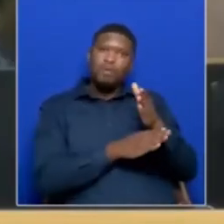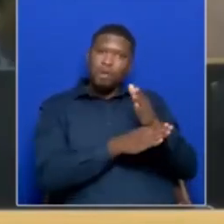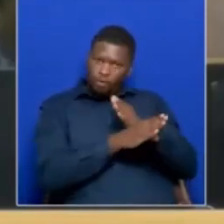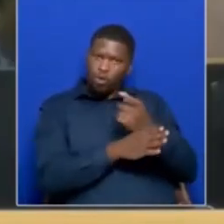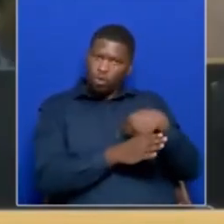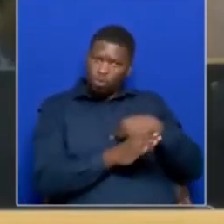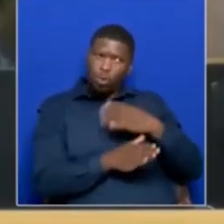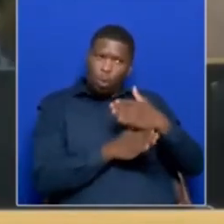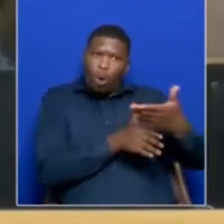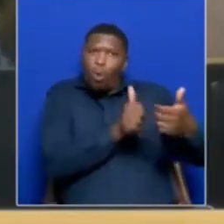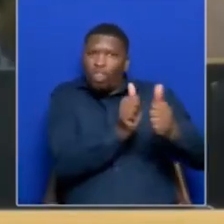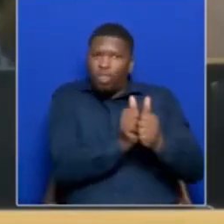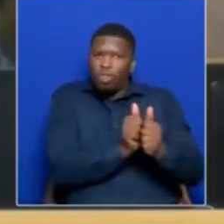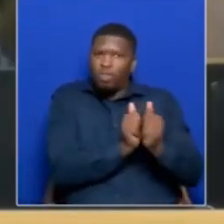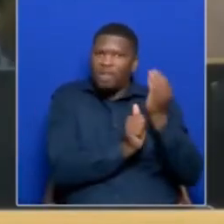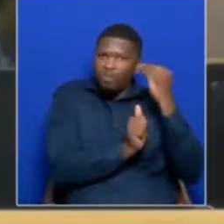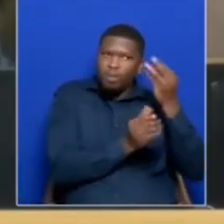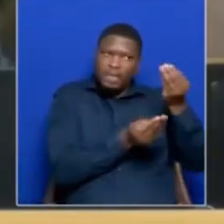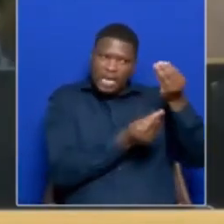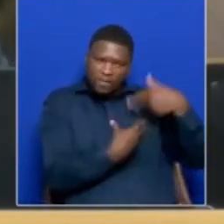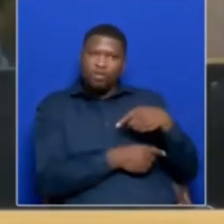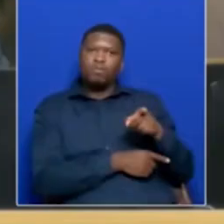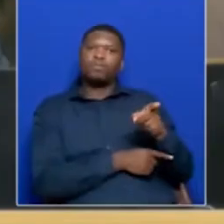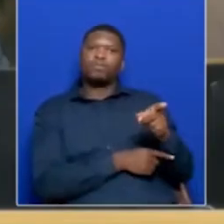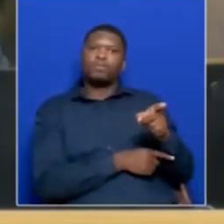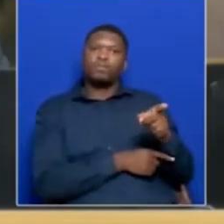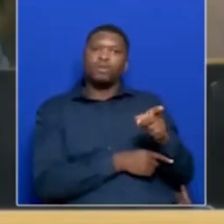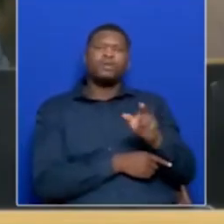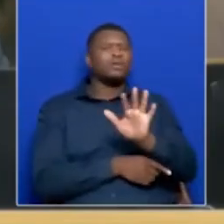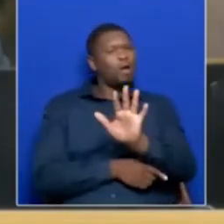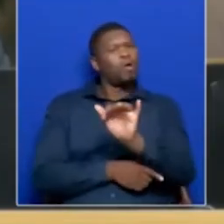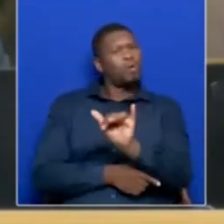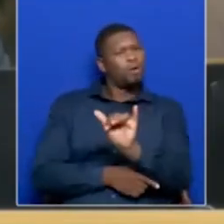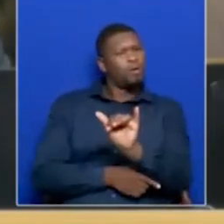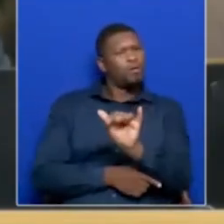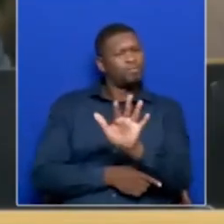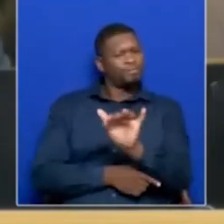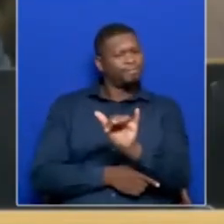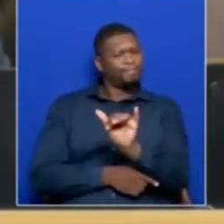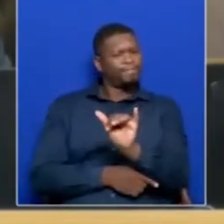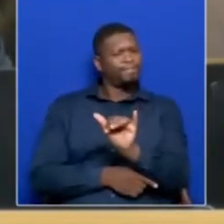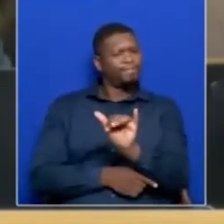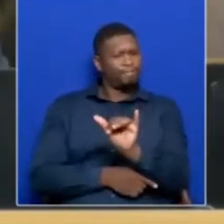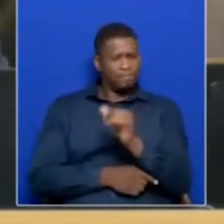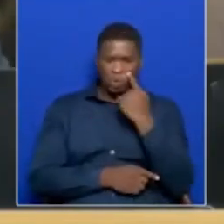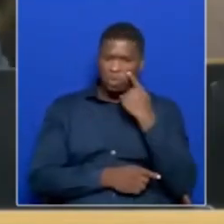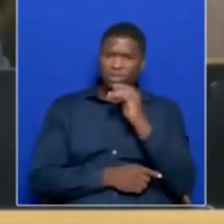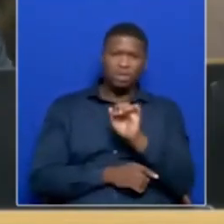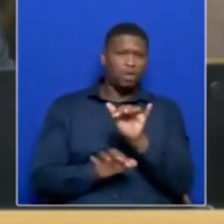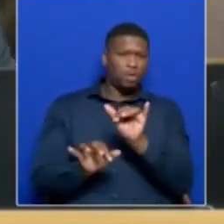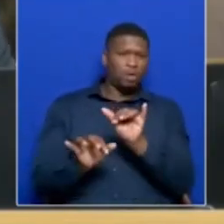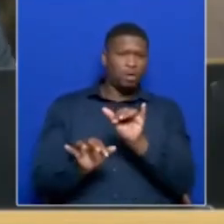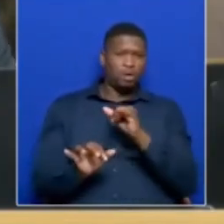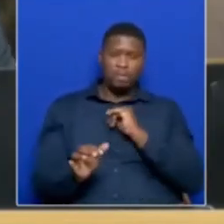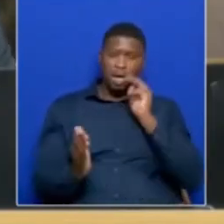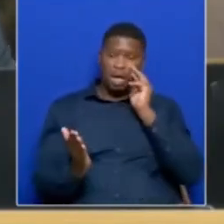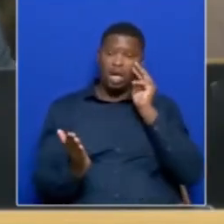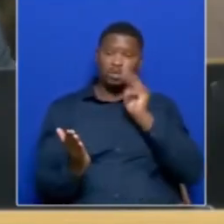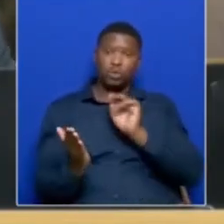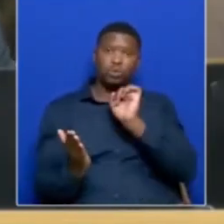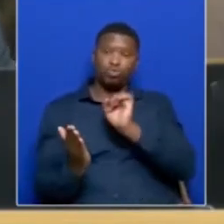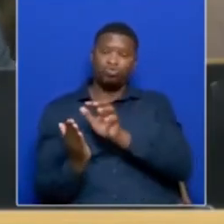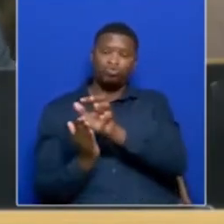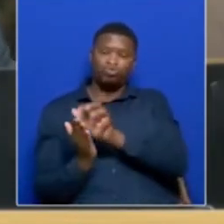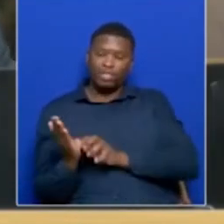in your which is the state- Office of I Crime saw, Intelligence. just a minute, Witness E. I saw that either in your statement